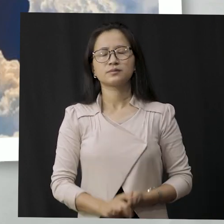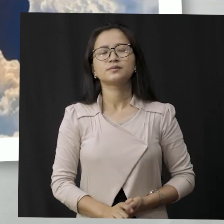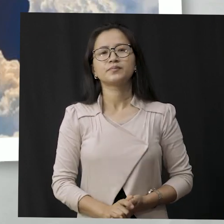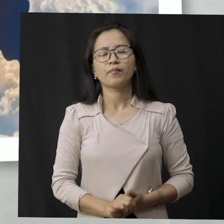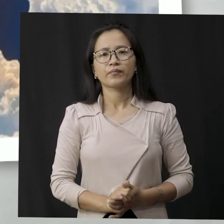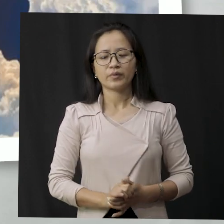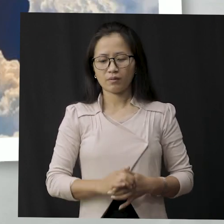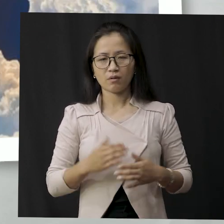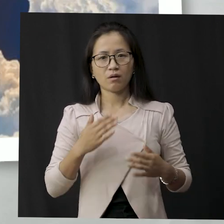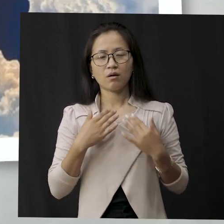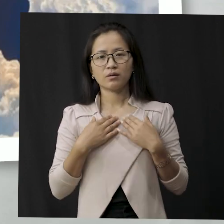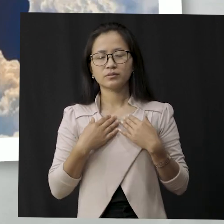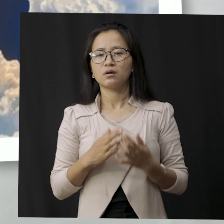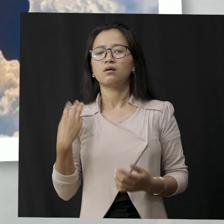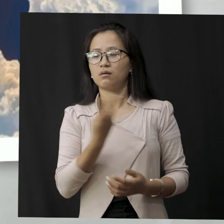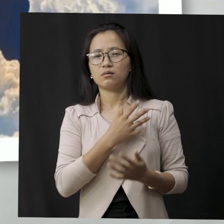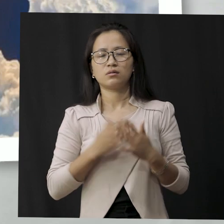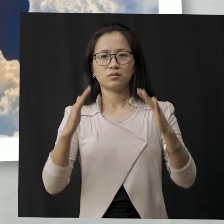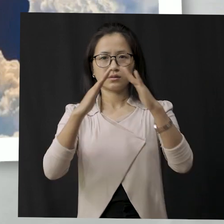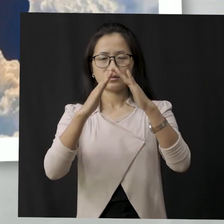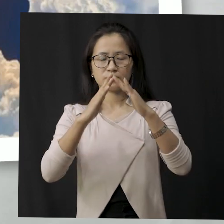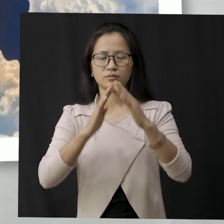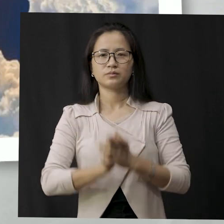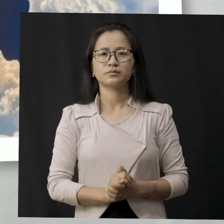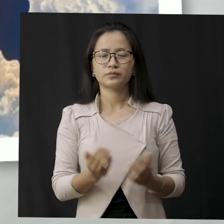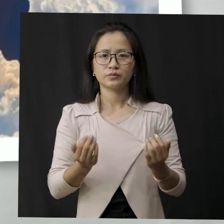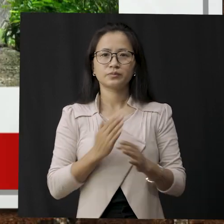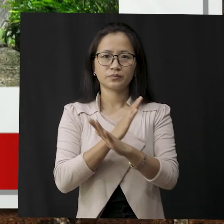students, our house protect us from the heat from the sun.